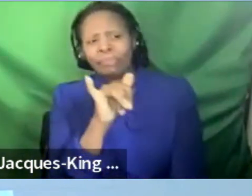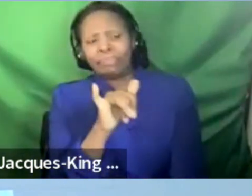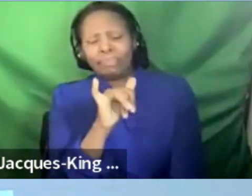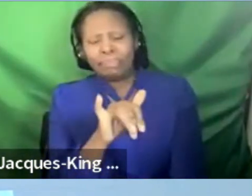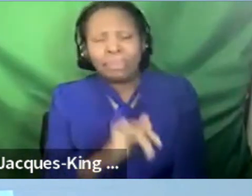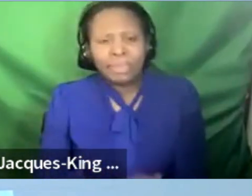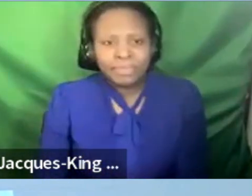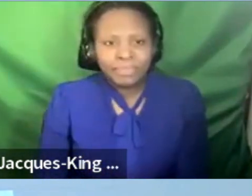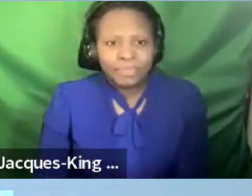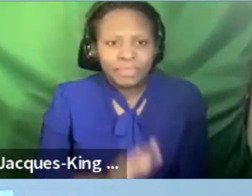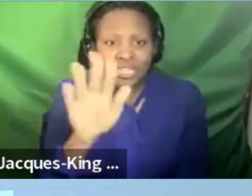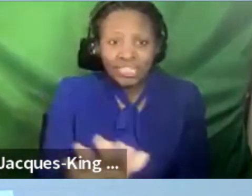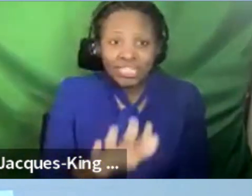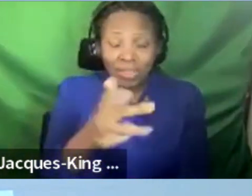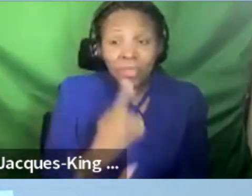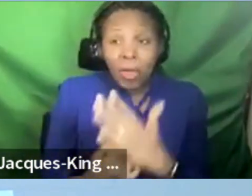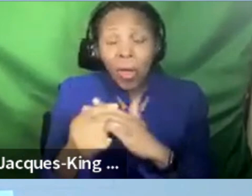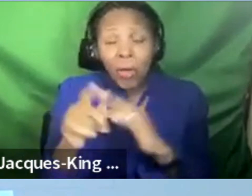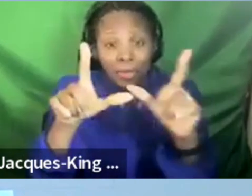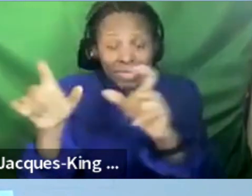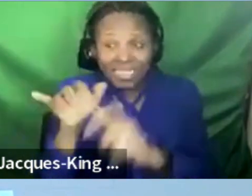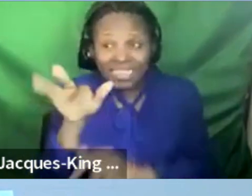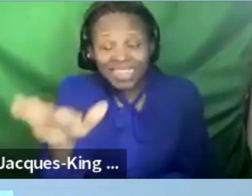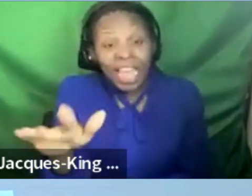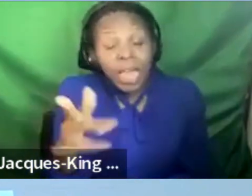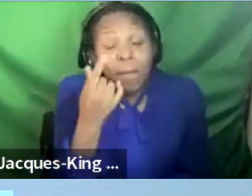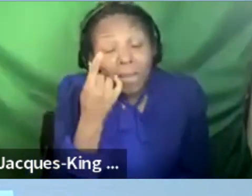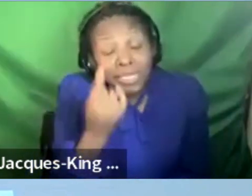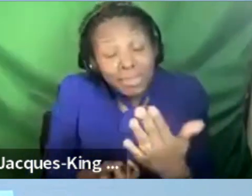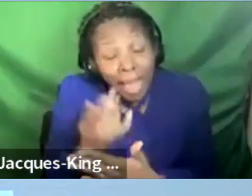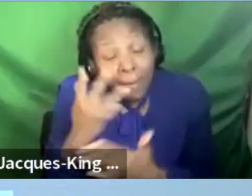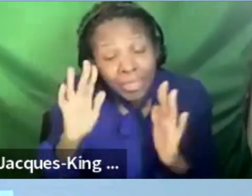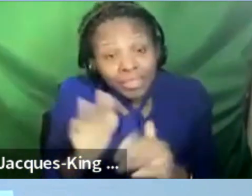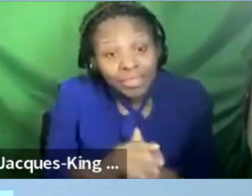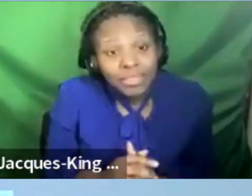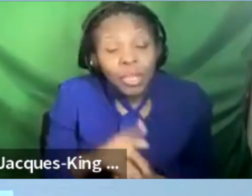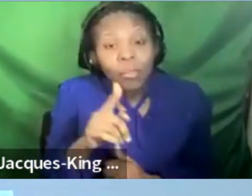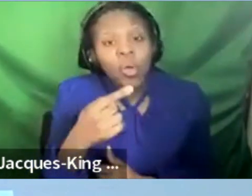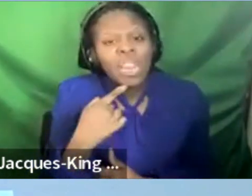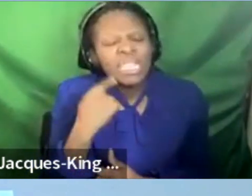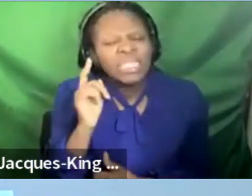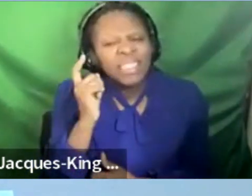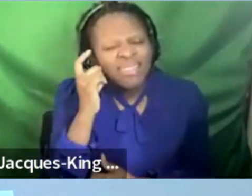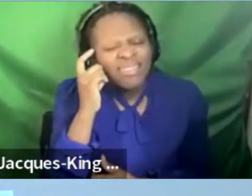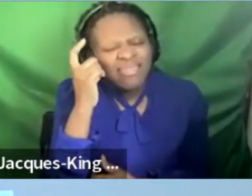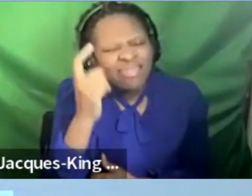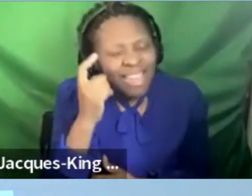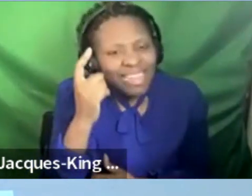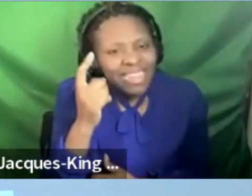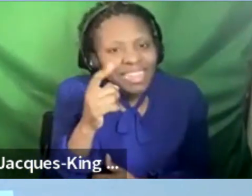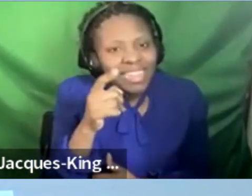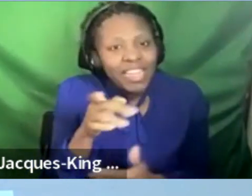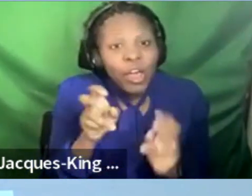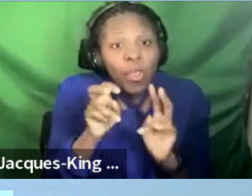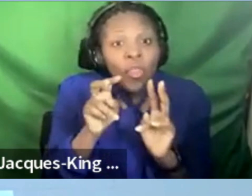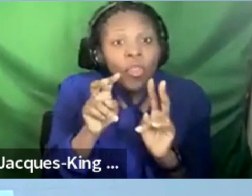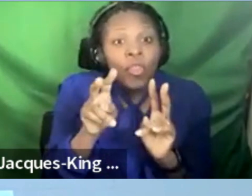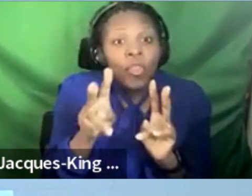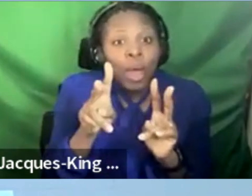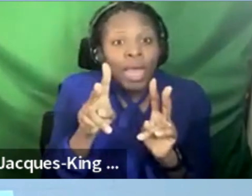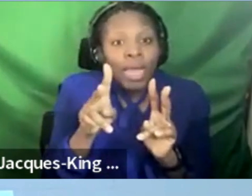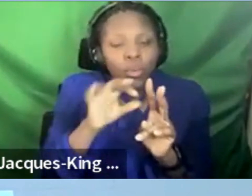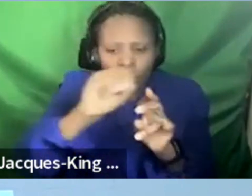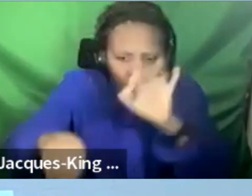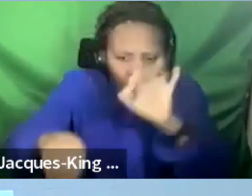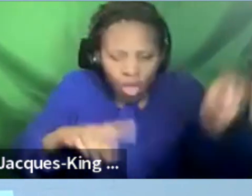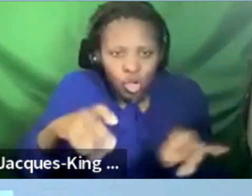that one. So it's a shame that's the only picture around. Could happen, right? But let's assume that, I mean, the way it was so